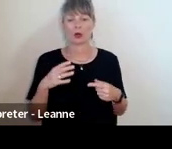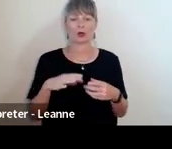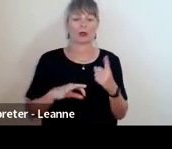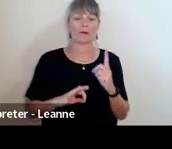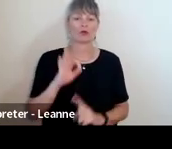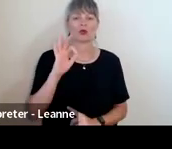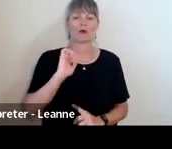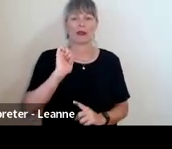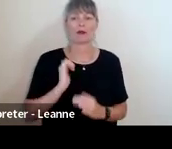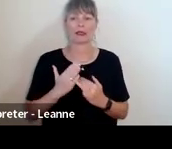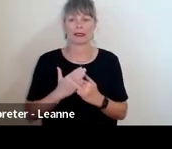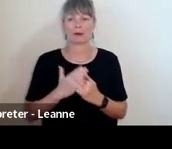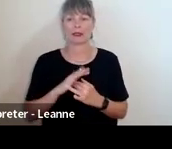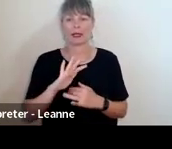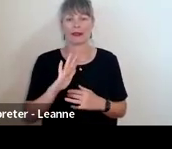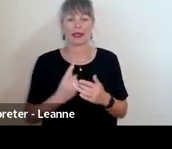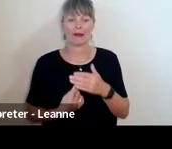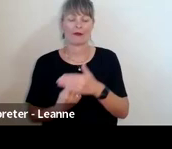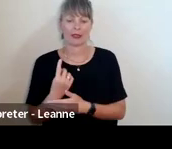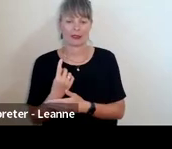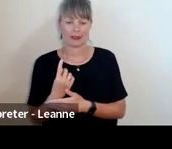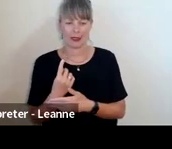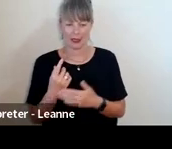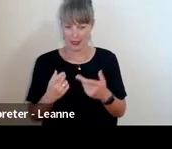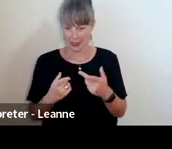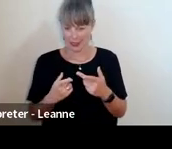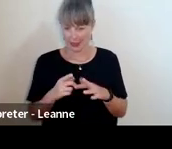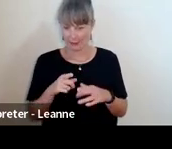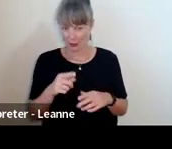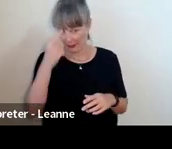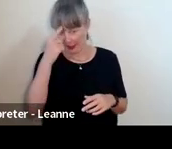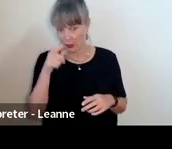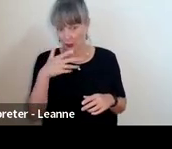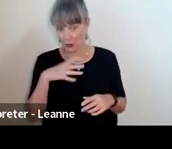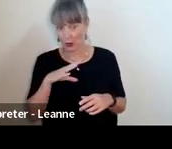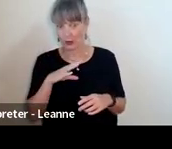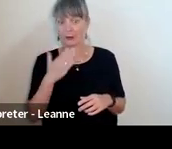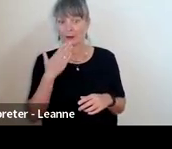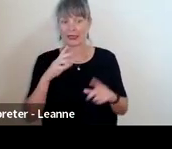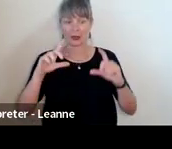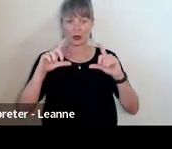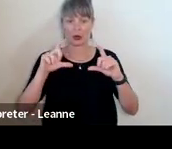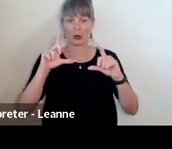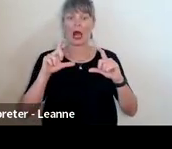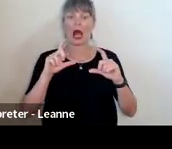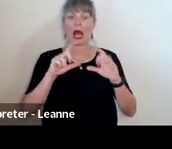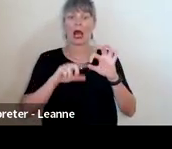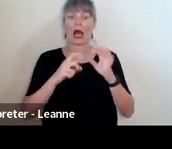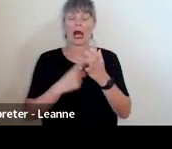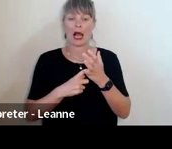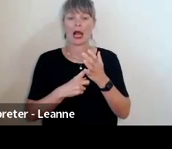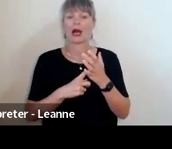events. If this sounds like you, please scan the QR code or visit soundclusive.com.au and join the